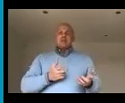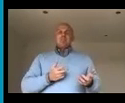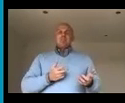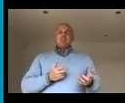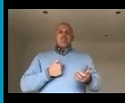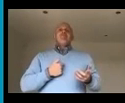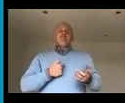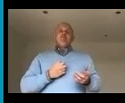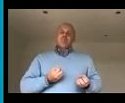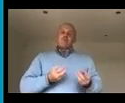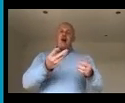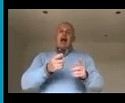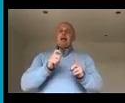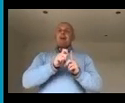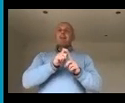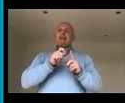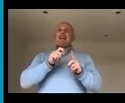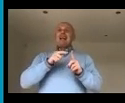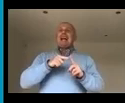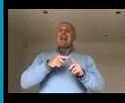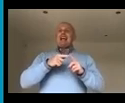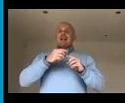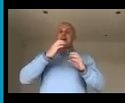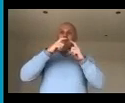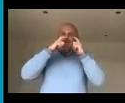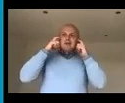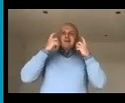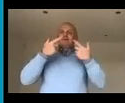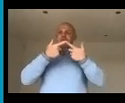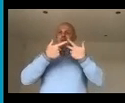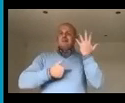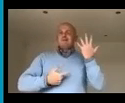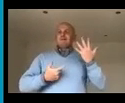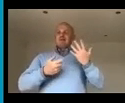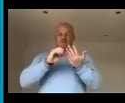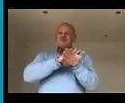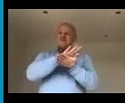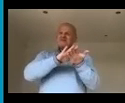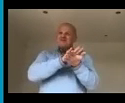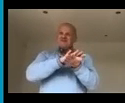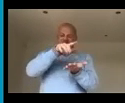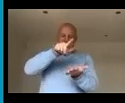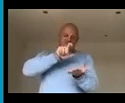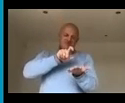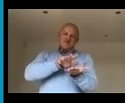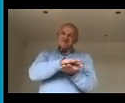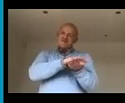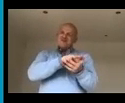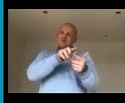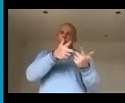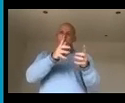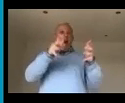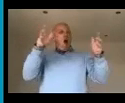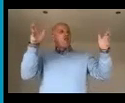providing sanitizing equipment, perhaps needing a larger room or doing somewhere in different premises, needing